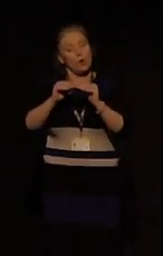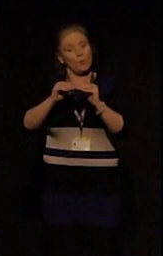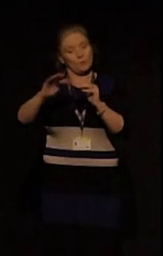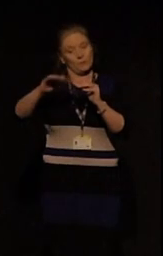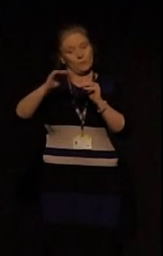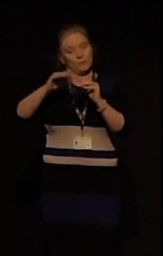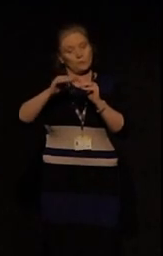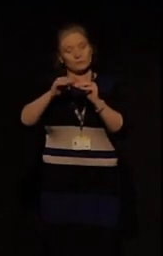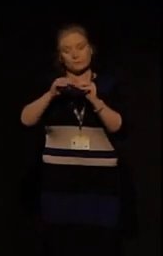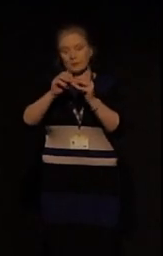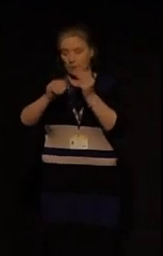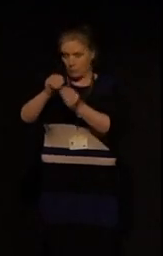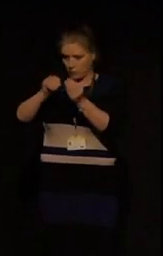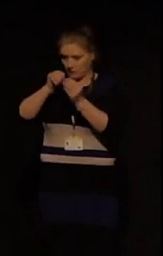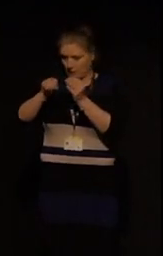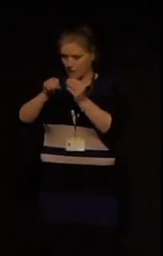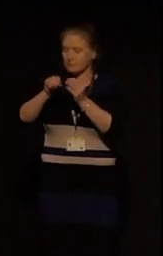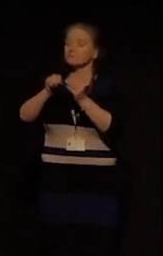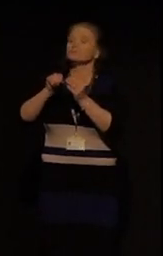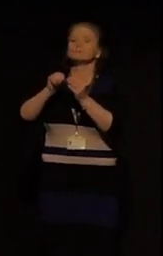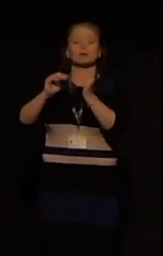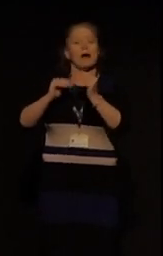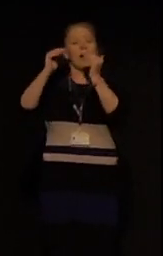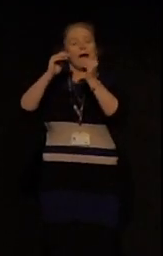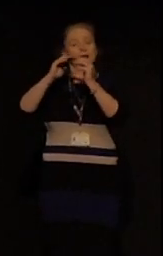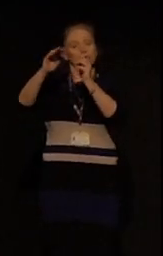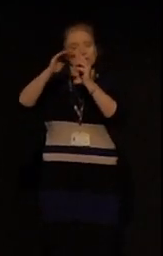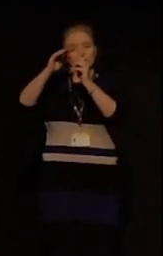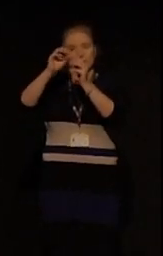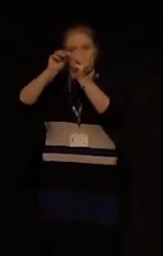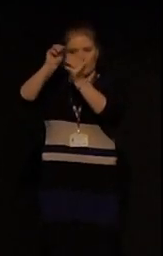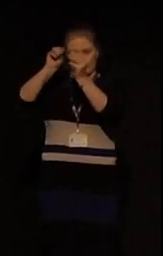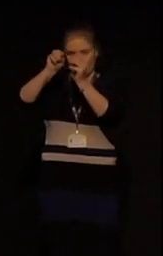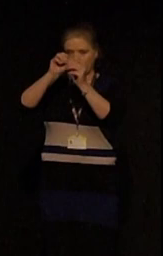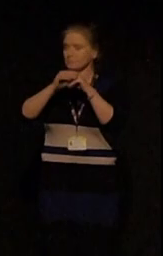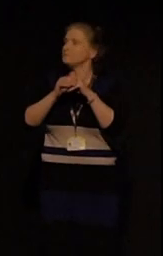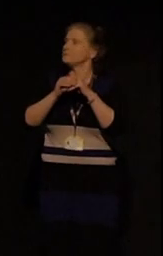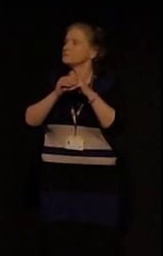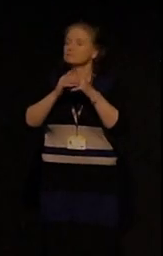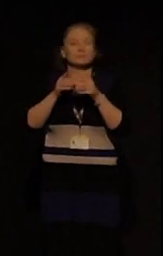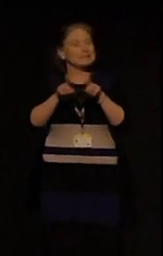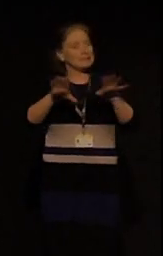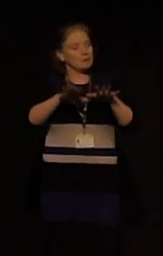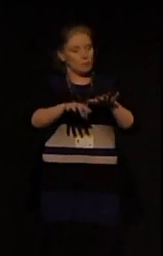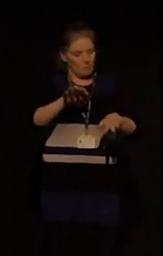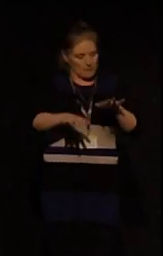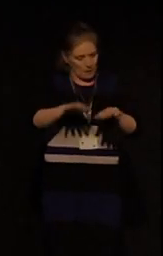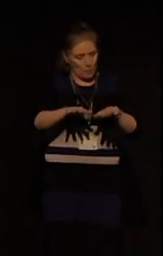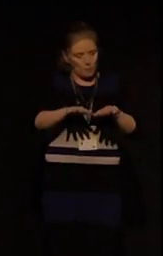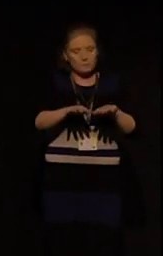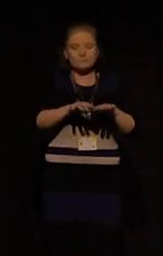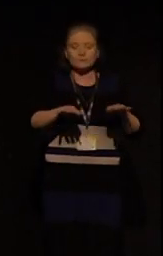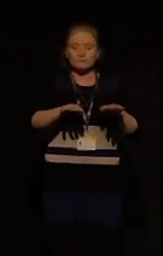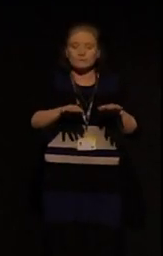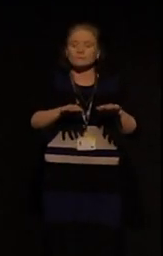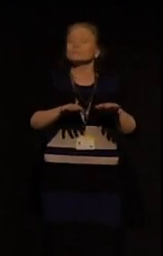are coded over here. Sounds at our high frequencies are coded in this region. Sort of like a piano keyboard. Low